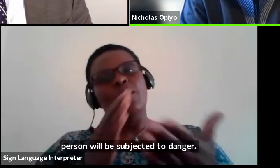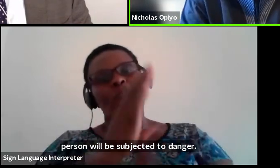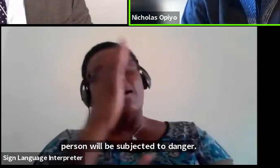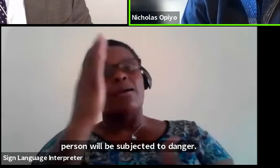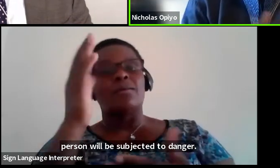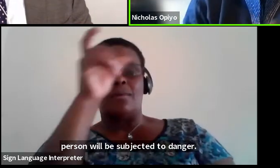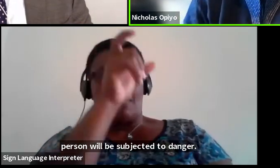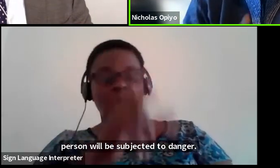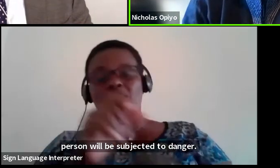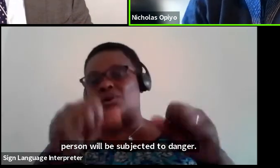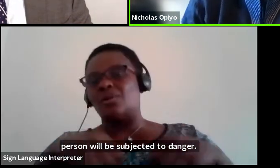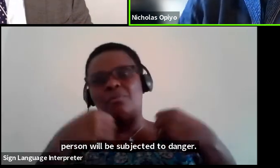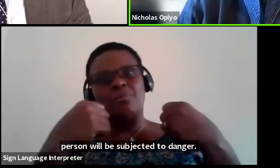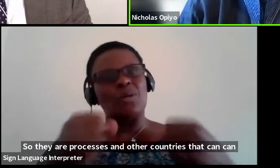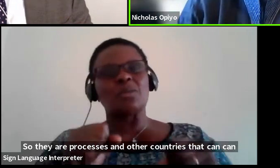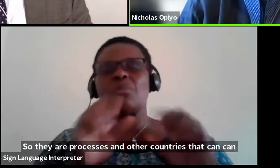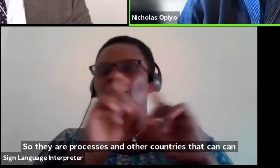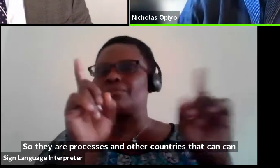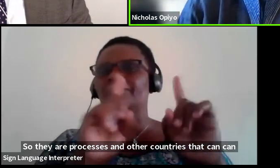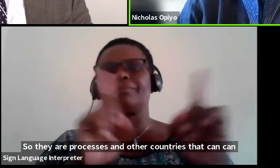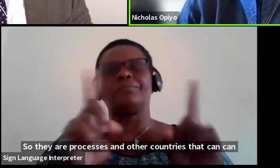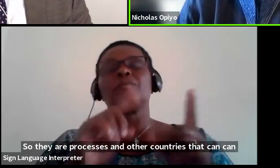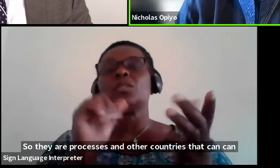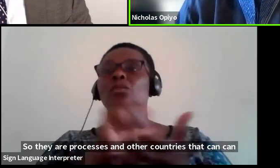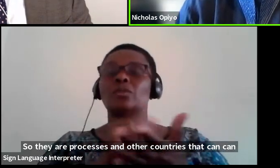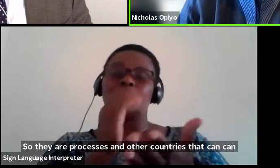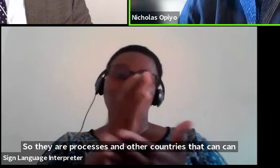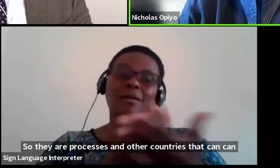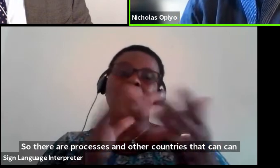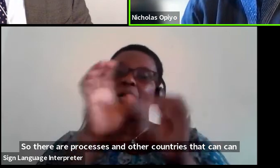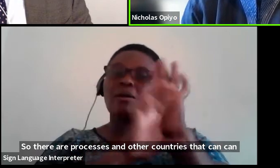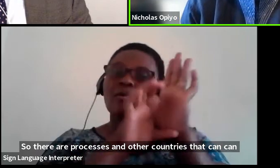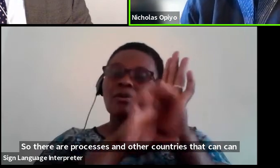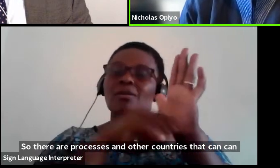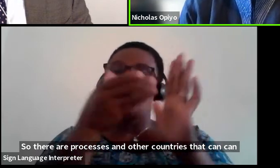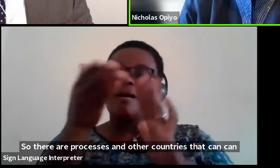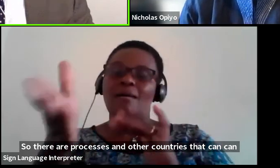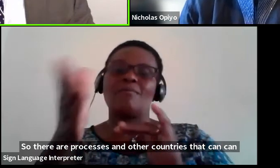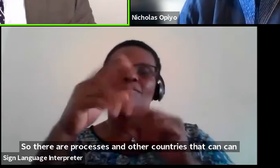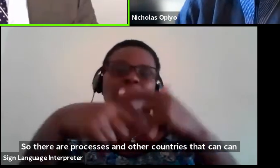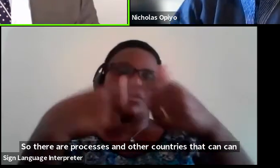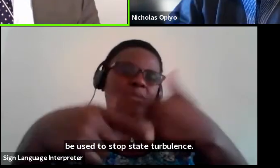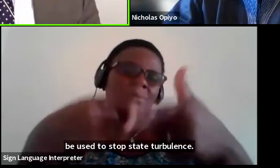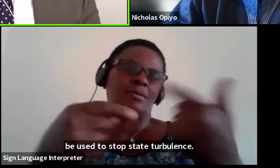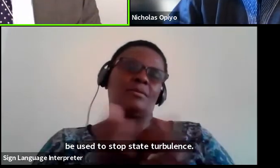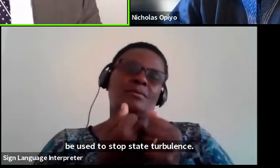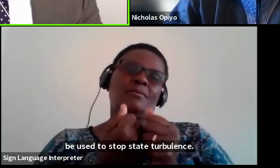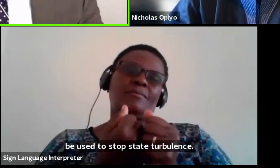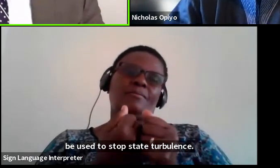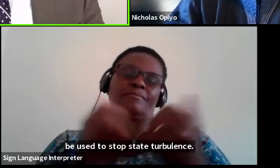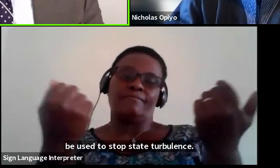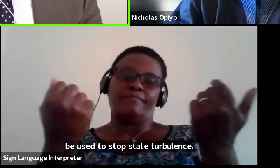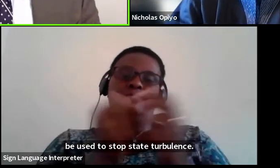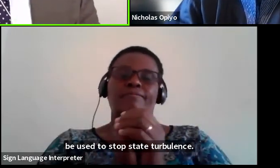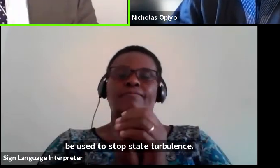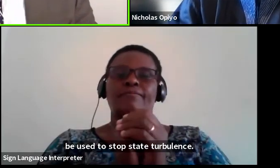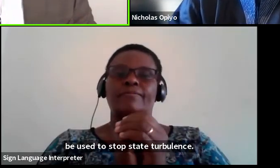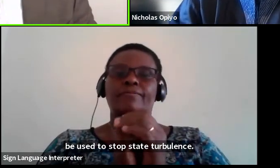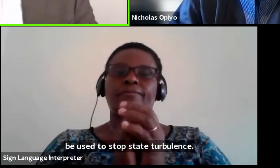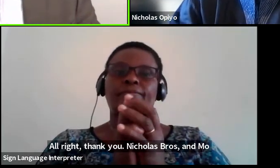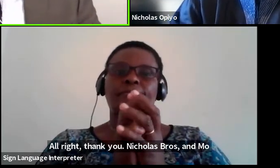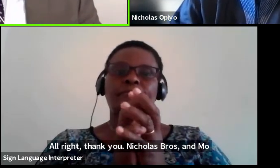in other countries that can be used to stop state surveillance. All right, thank you, Nicholas. Rose